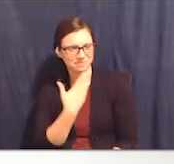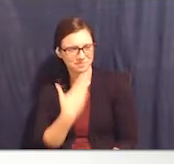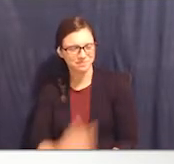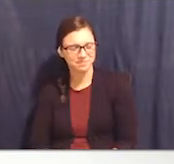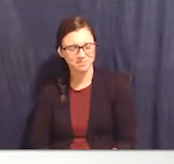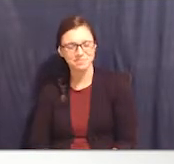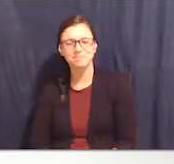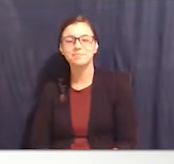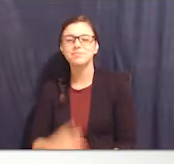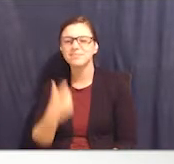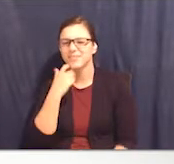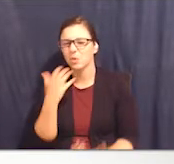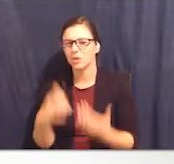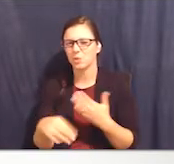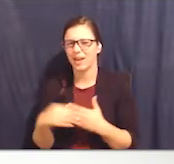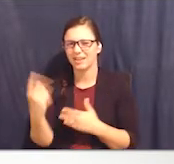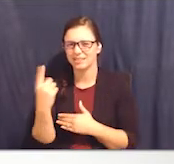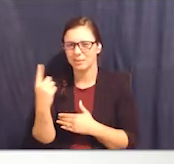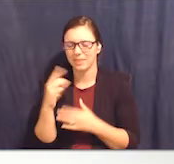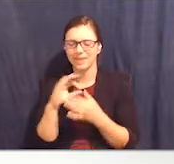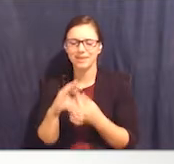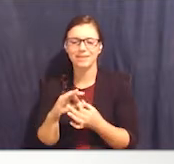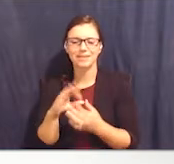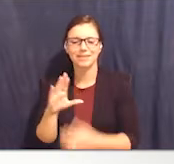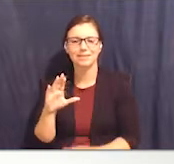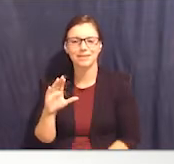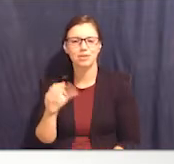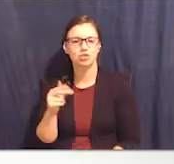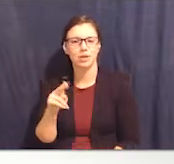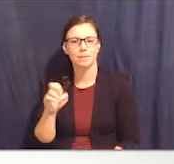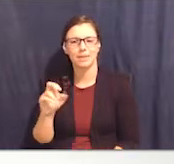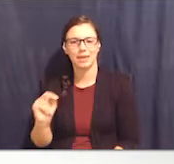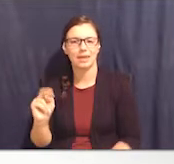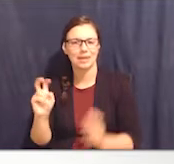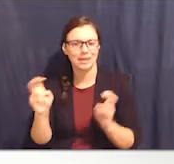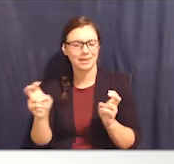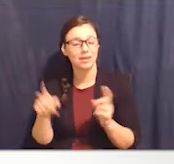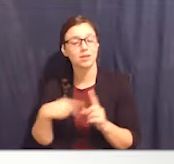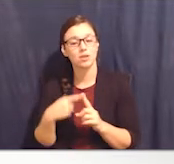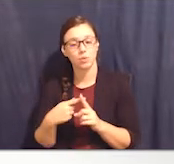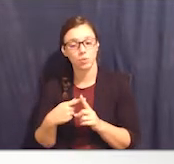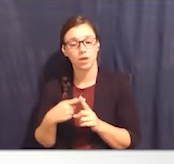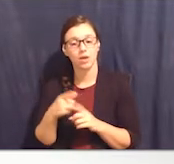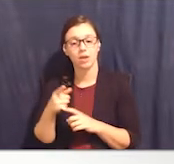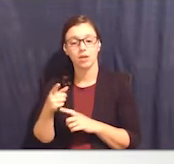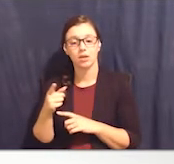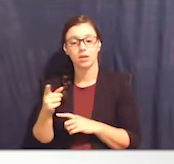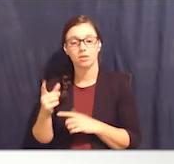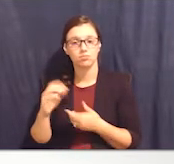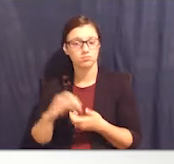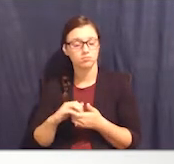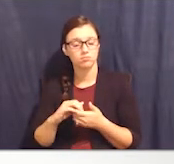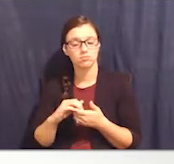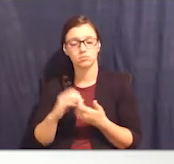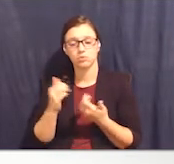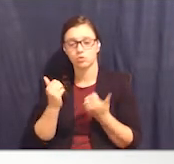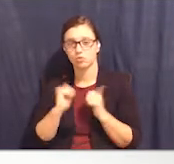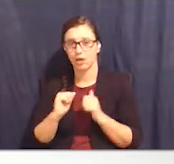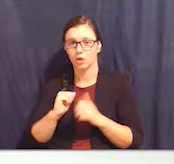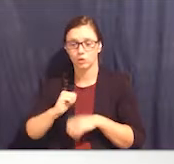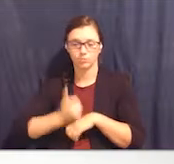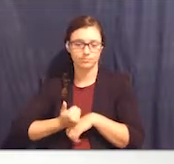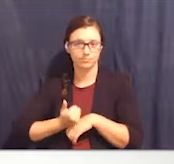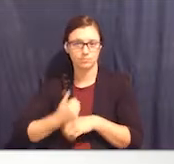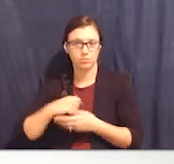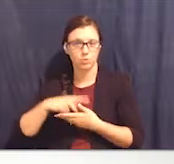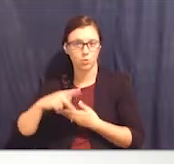but we're not. We're a preschooler. We're 5 years old as an organization. And so we're still getting the word out.